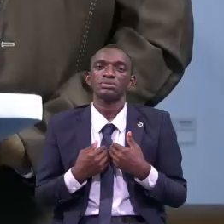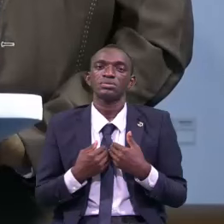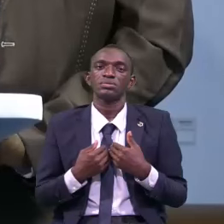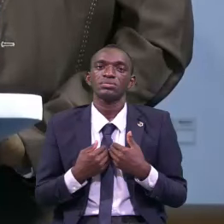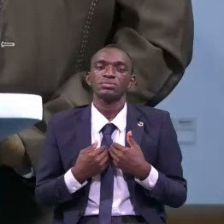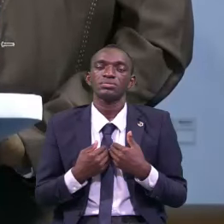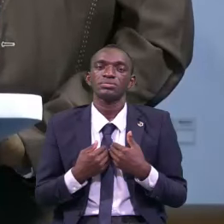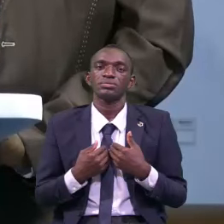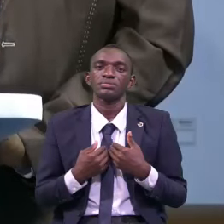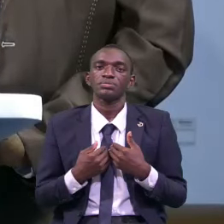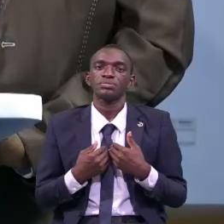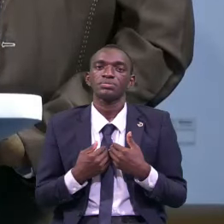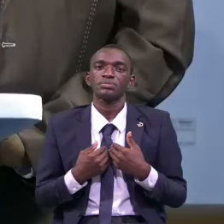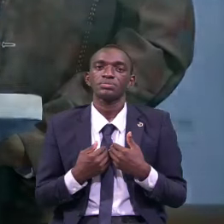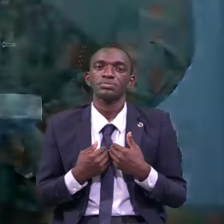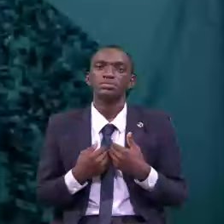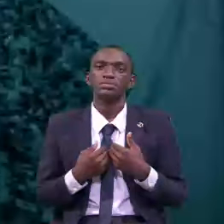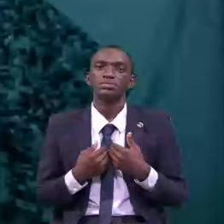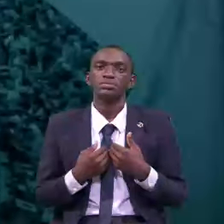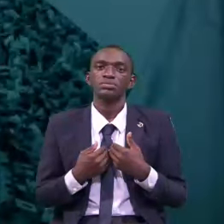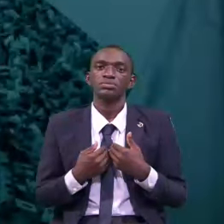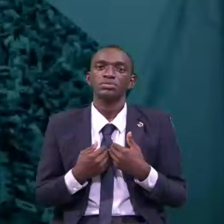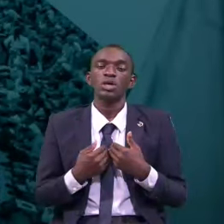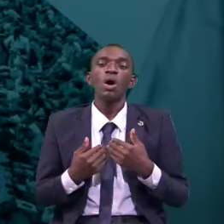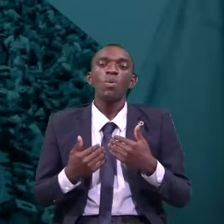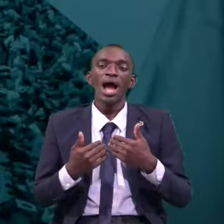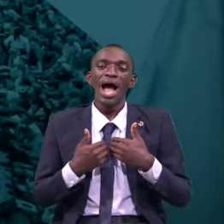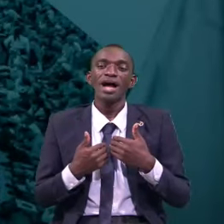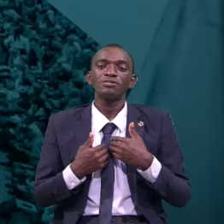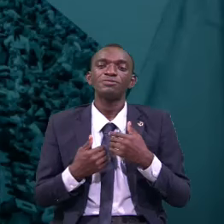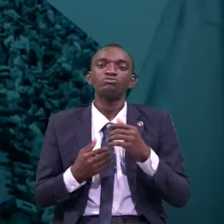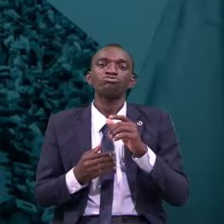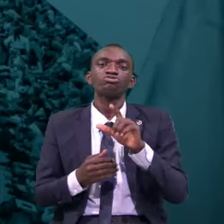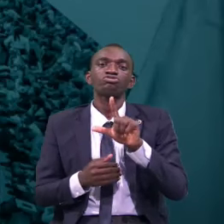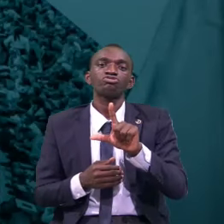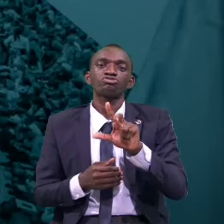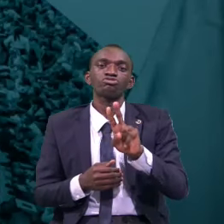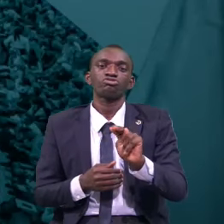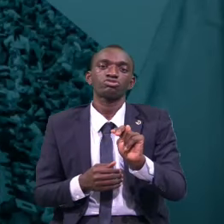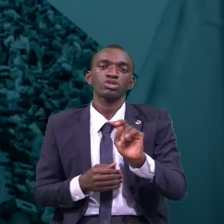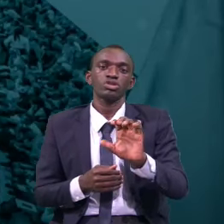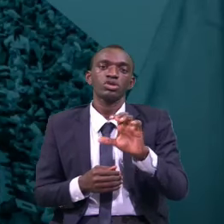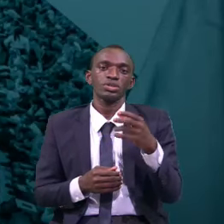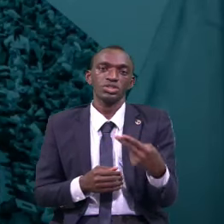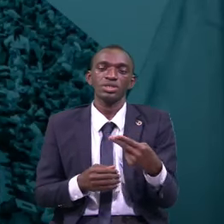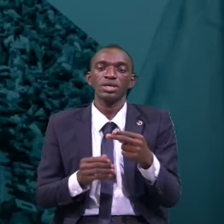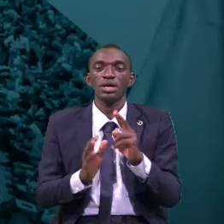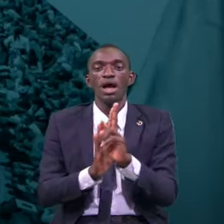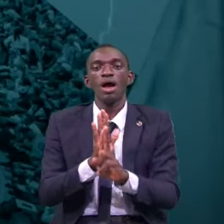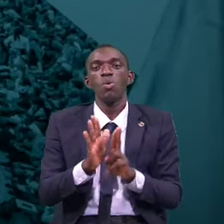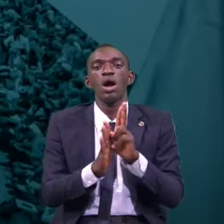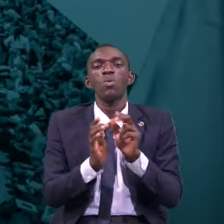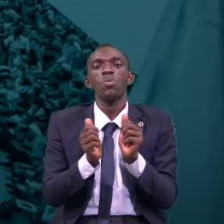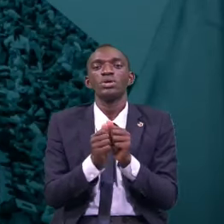de suivre Jésus. We have the lunch hour with Jesus, all those who have just taken